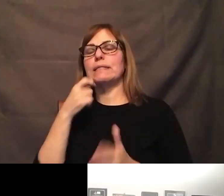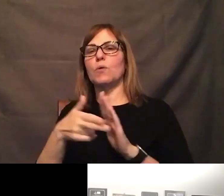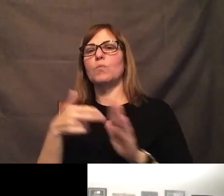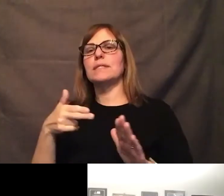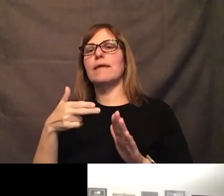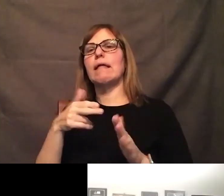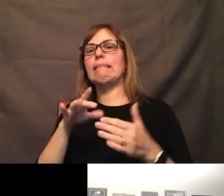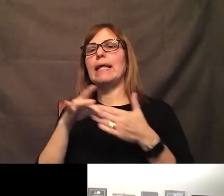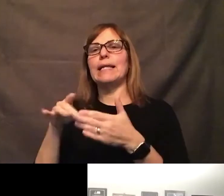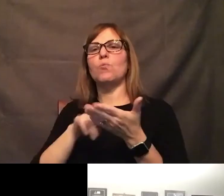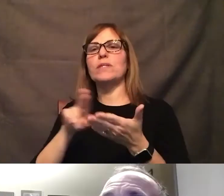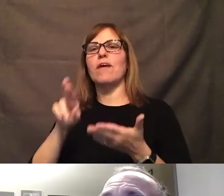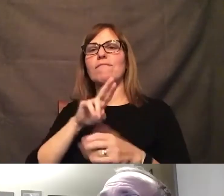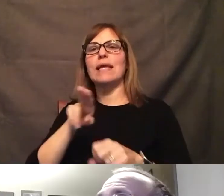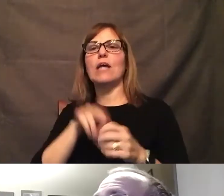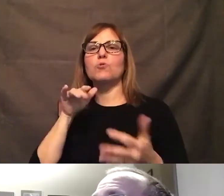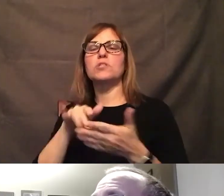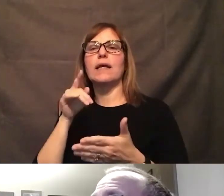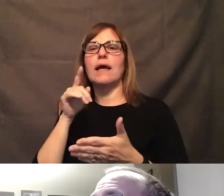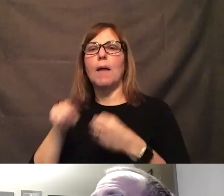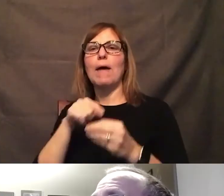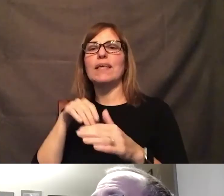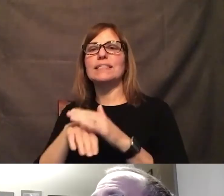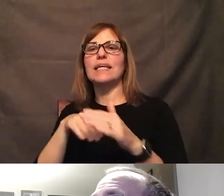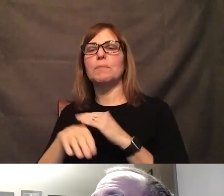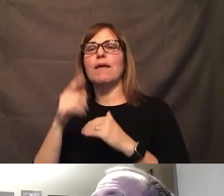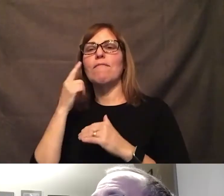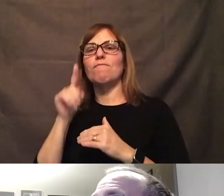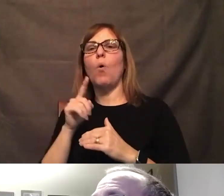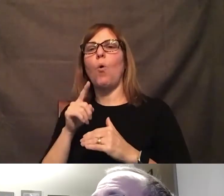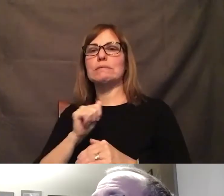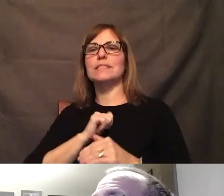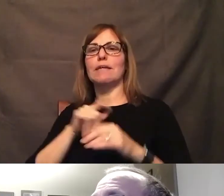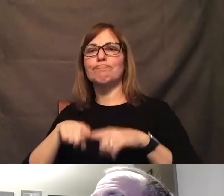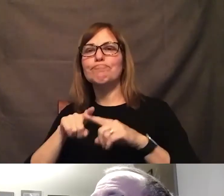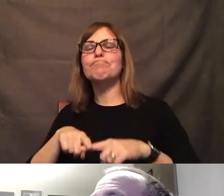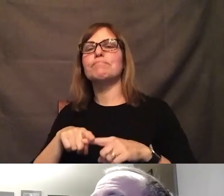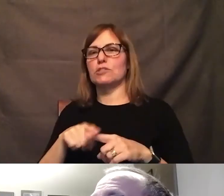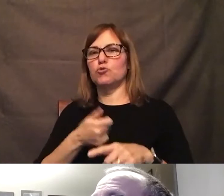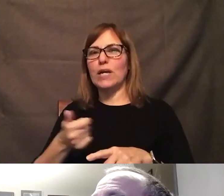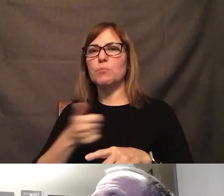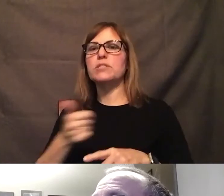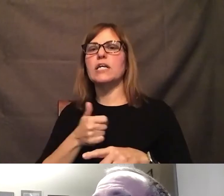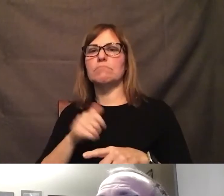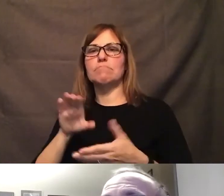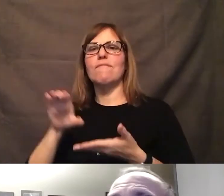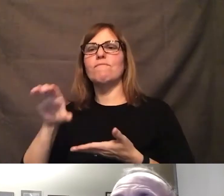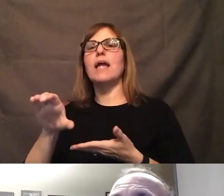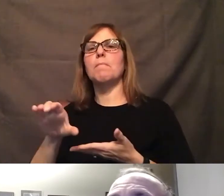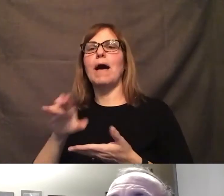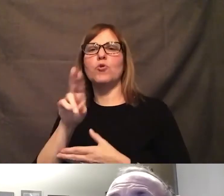national study about the accessibility of autonomous transportation for people with disabilities funded by the U.S. Department of